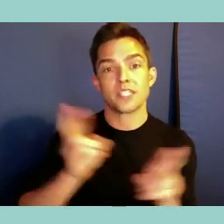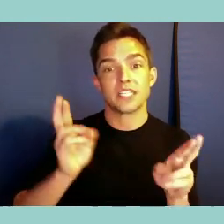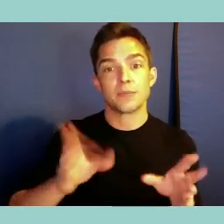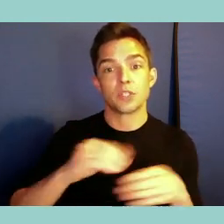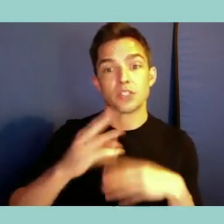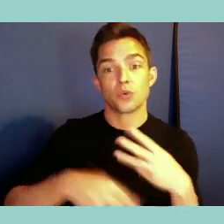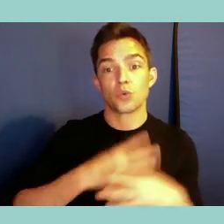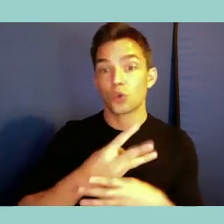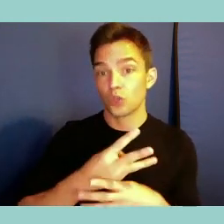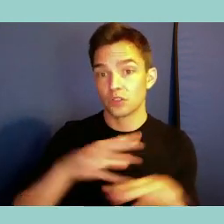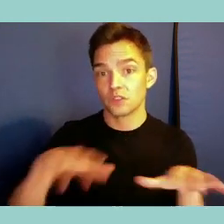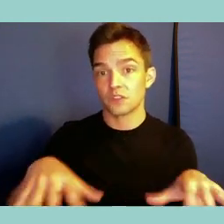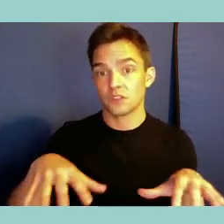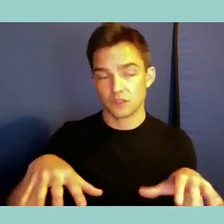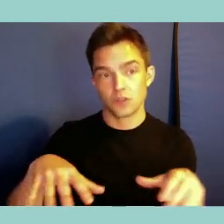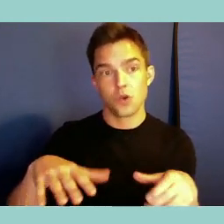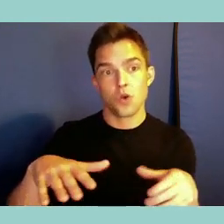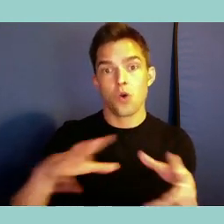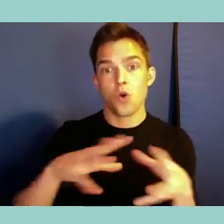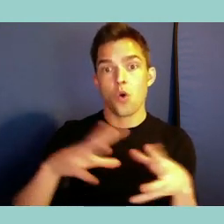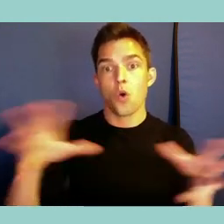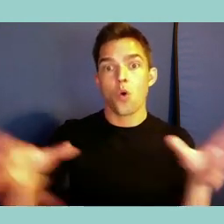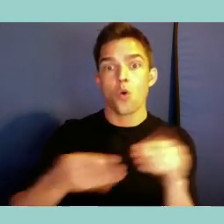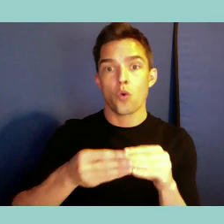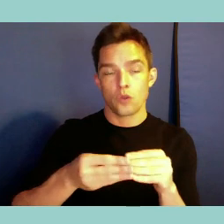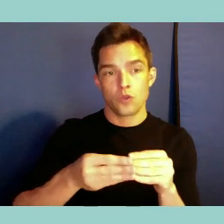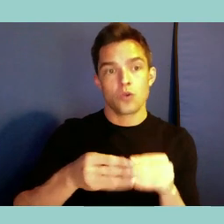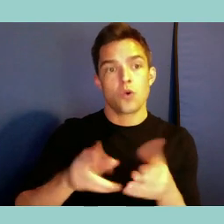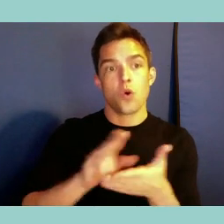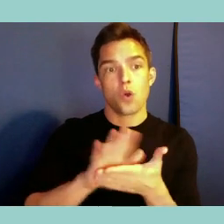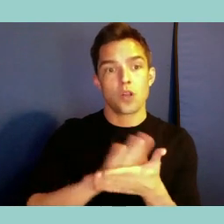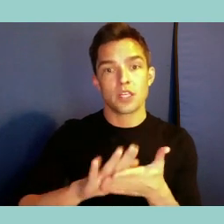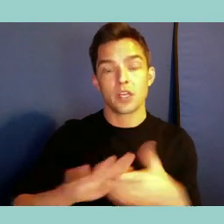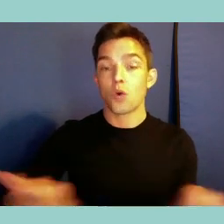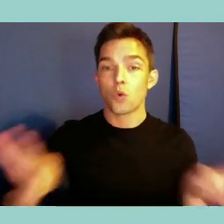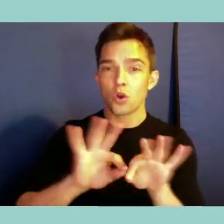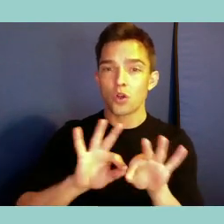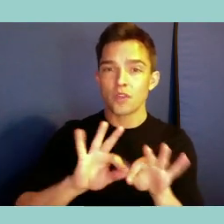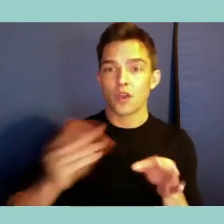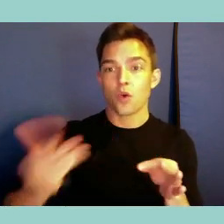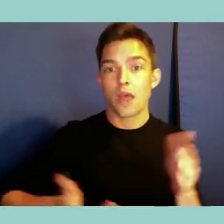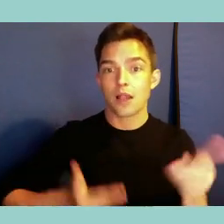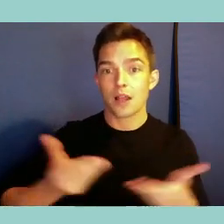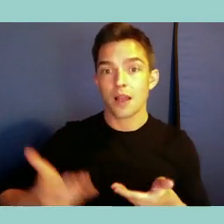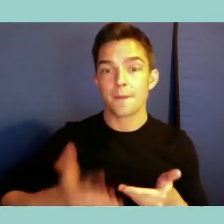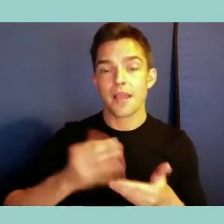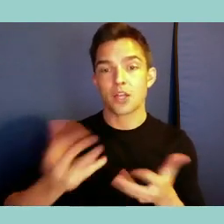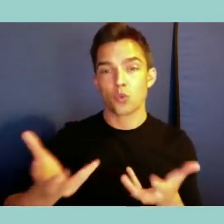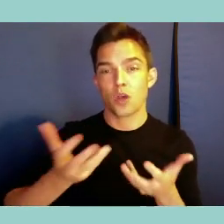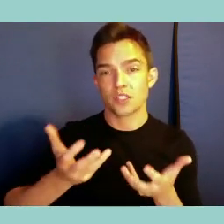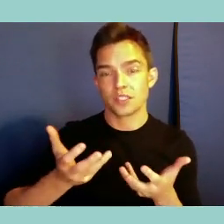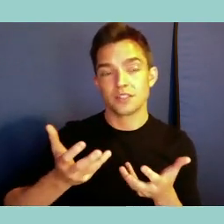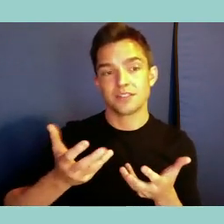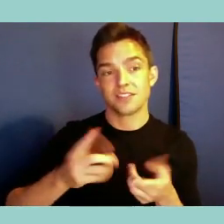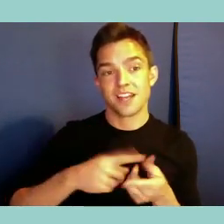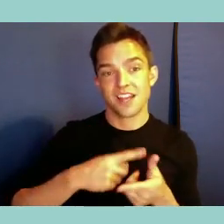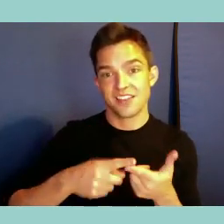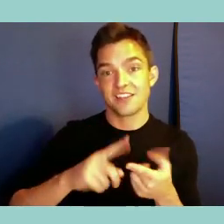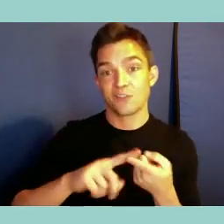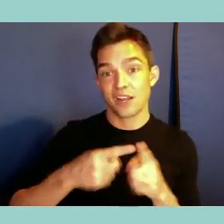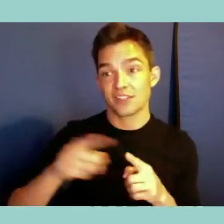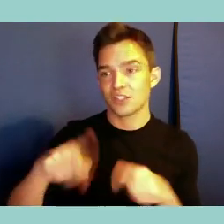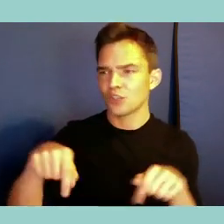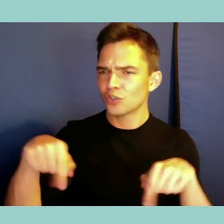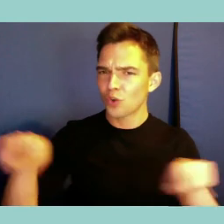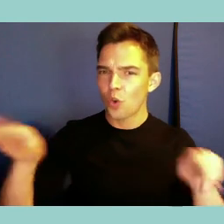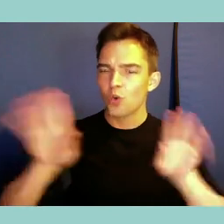in this world, whole and holy and worthy, welcome and wanted. And then, friends, may you go